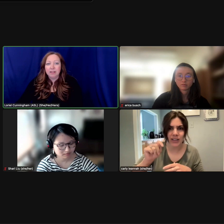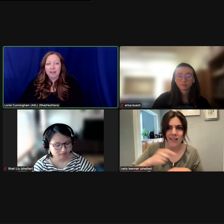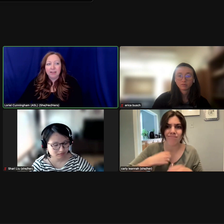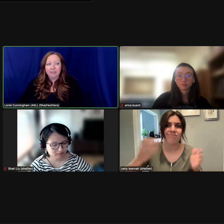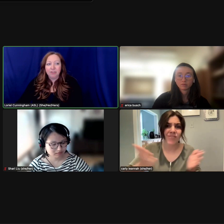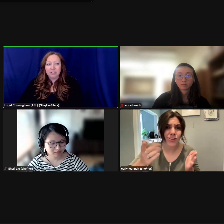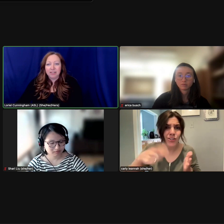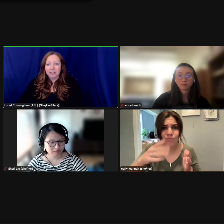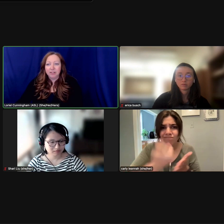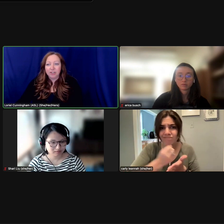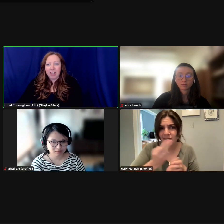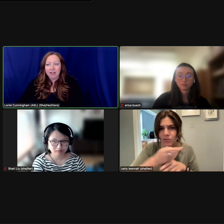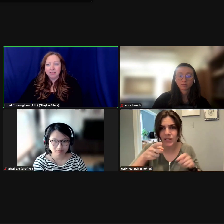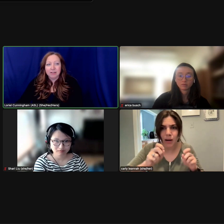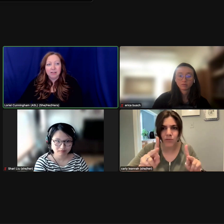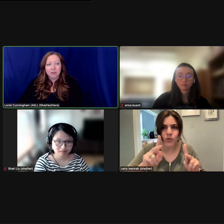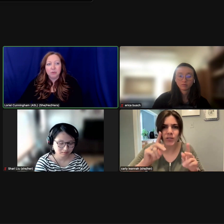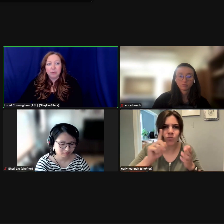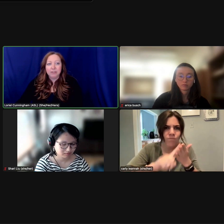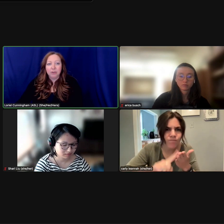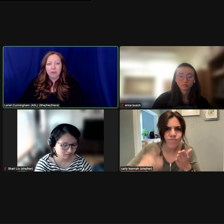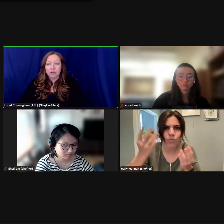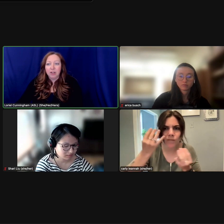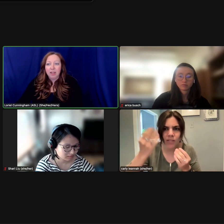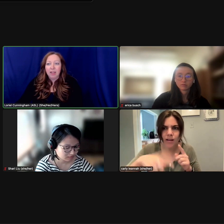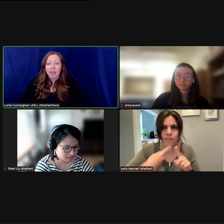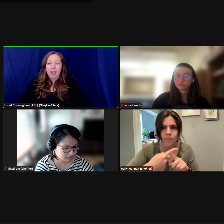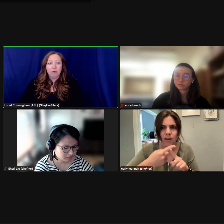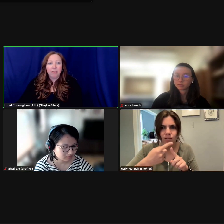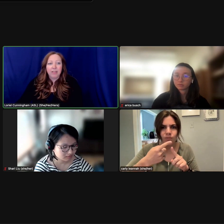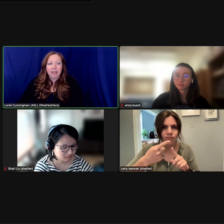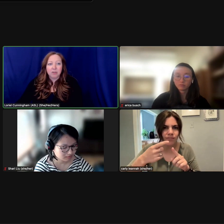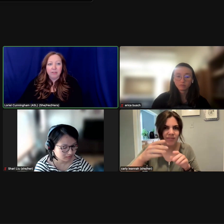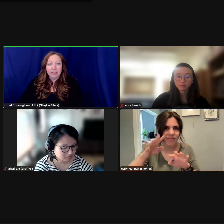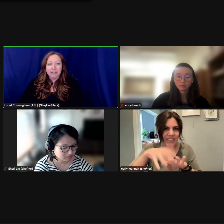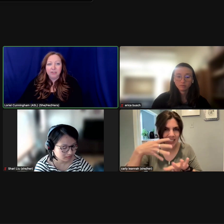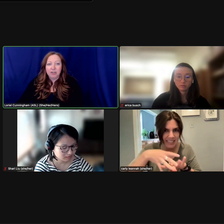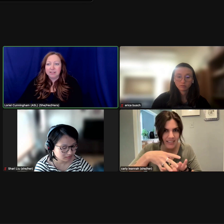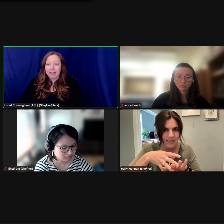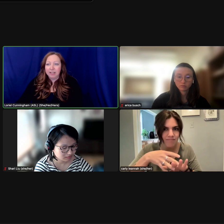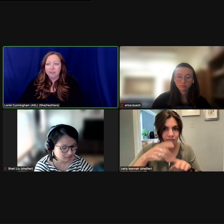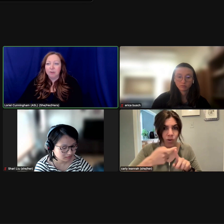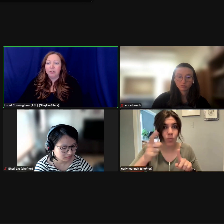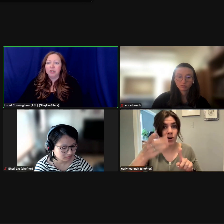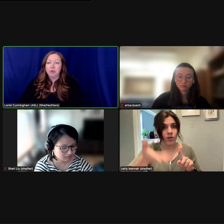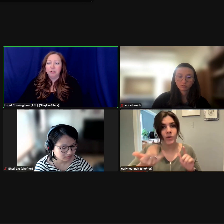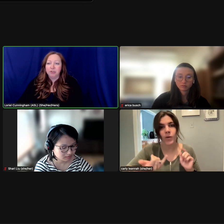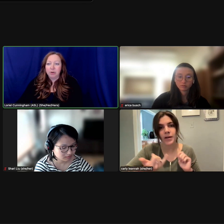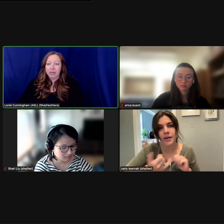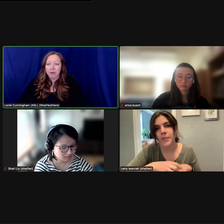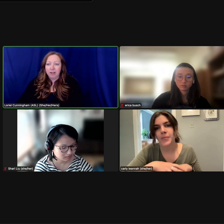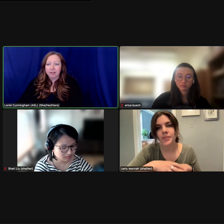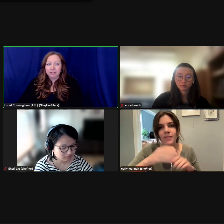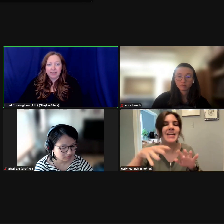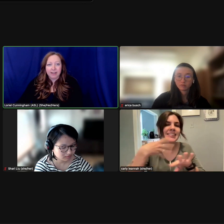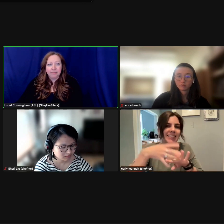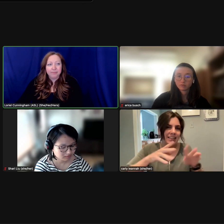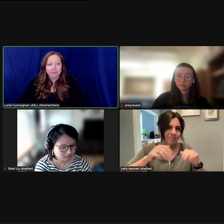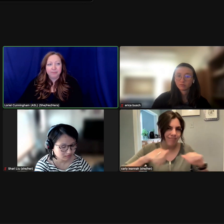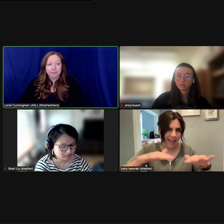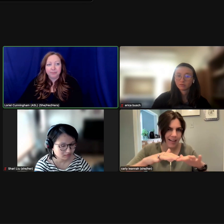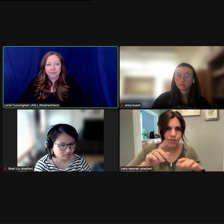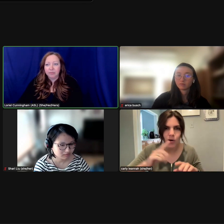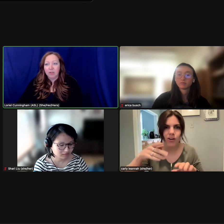Please use the link that I've just sent to the chat to research and reflect on the Indigenous lands from which you are joining us